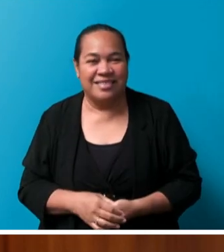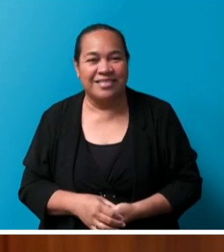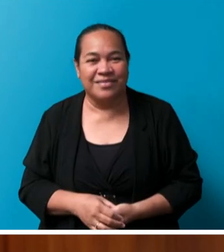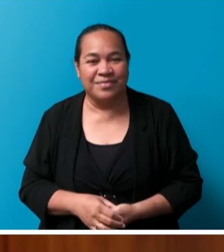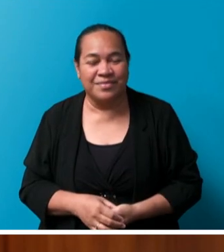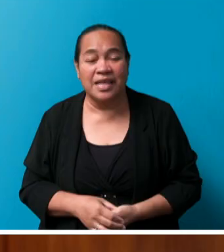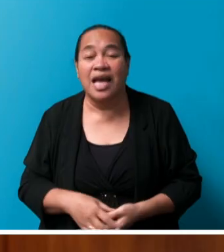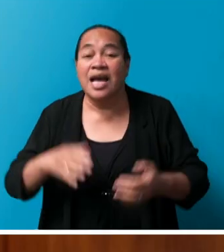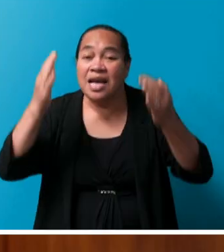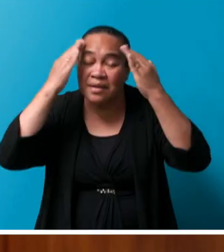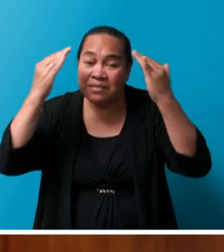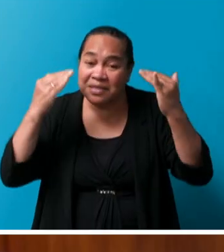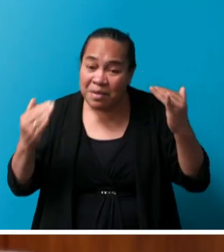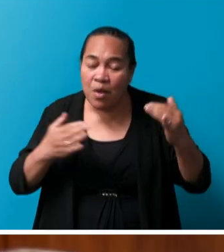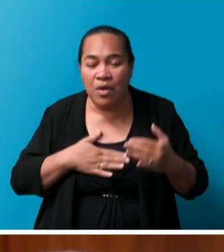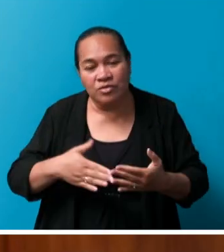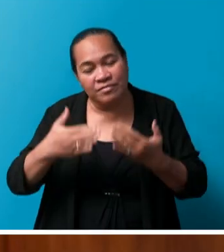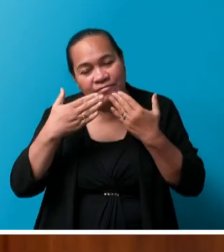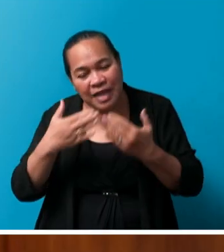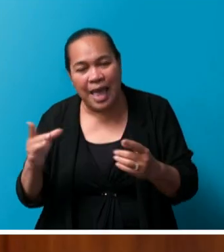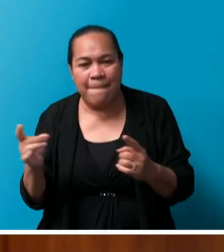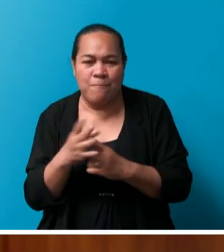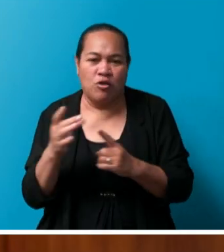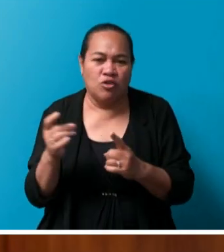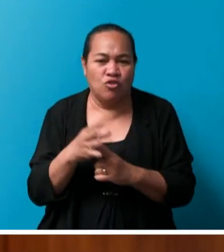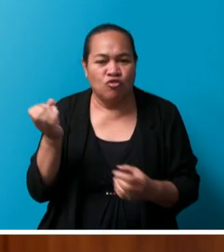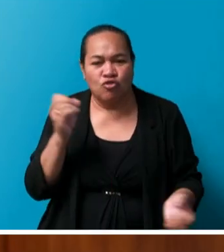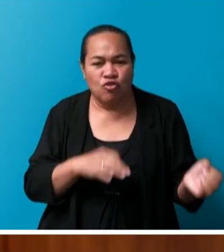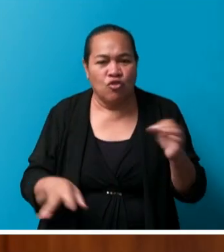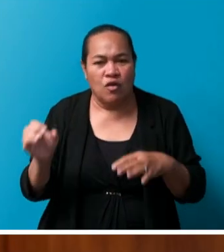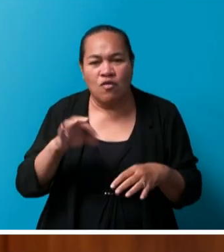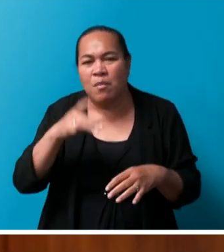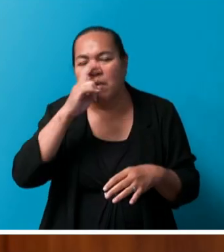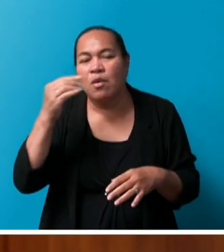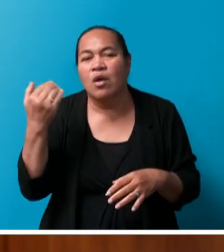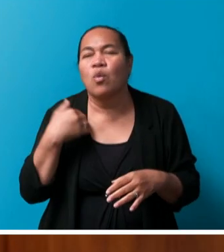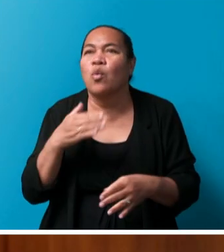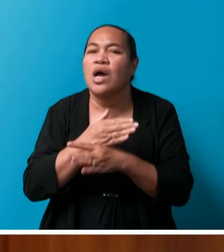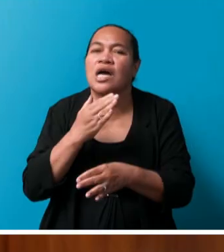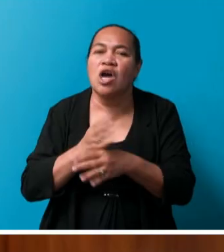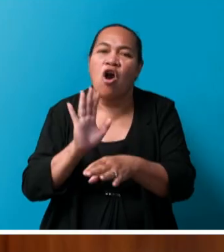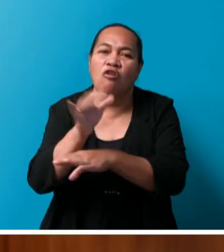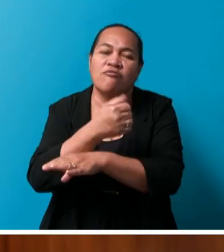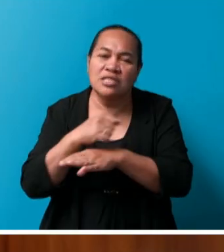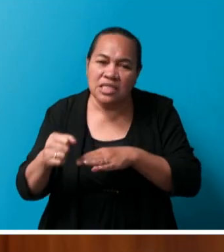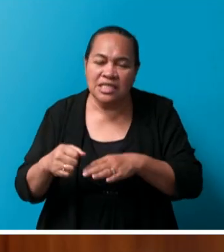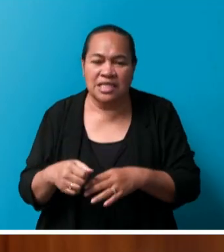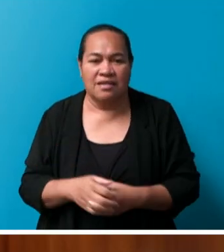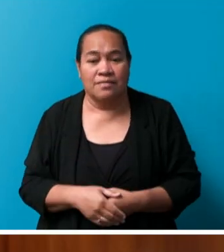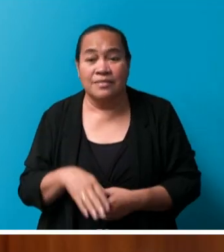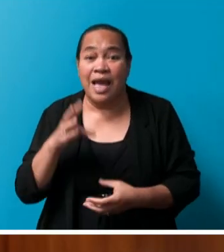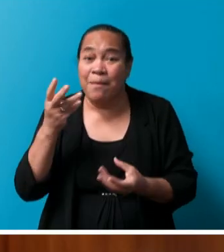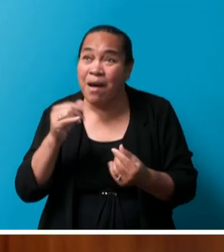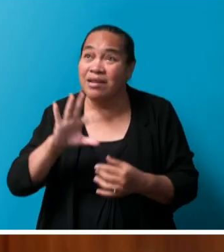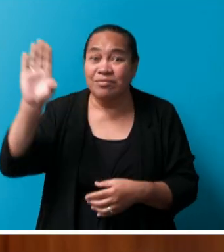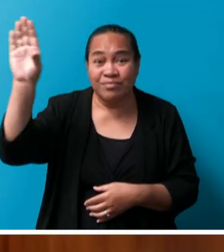Mr. Speaker, sir, we acknowledge the important contribution of Fijian working overseas. Their remittance support